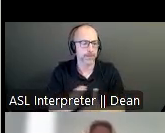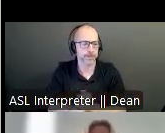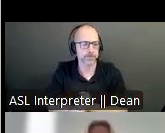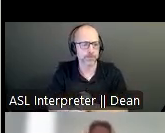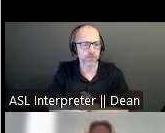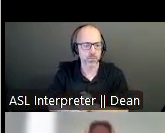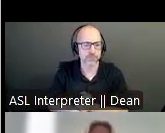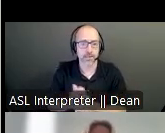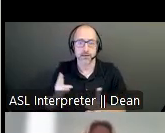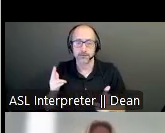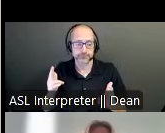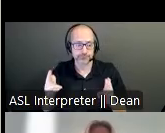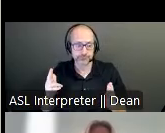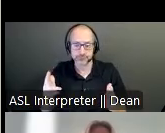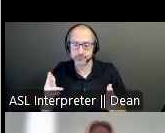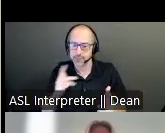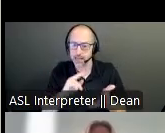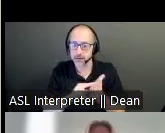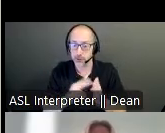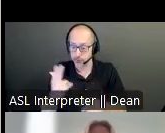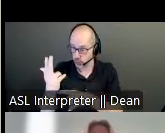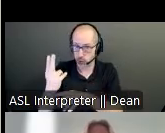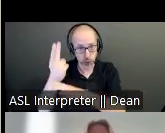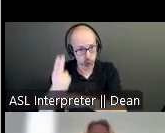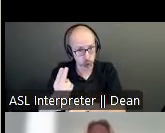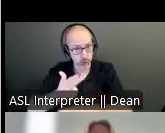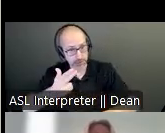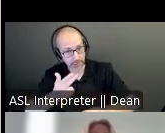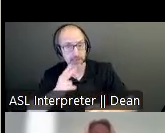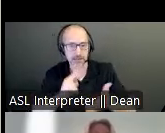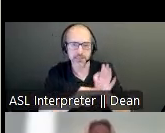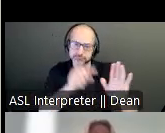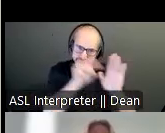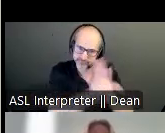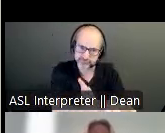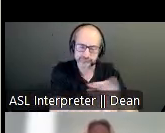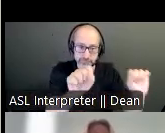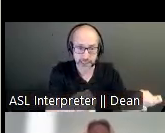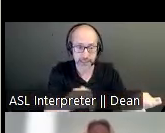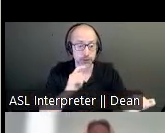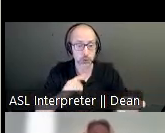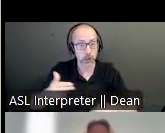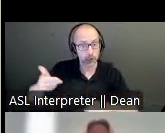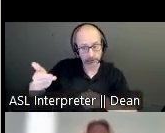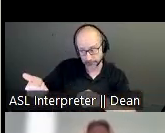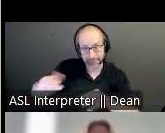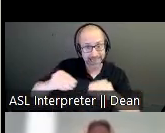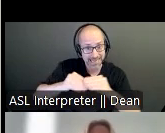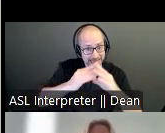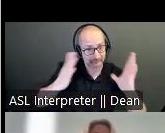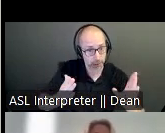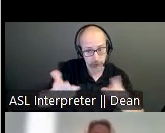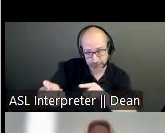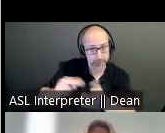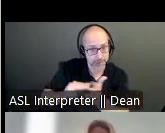Firearms are a lethal use of force. But the presence of firearms in an abusive household doesn't have to be fired to be dangerous.